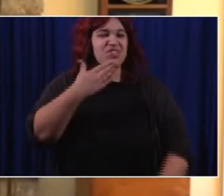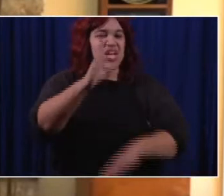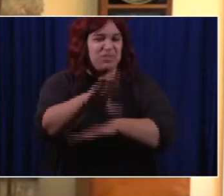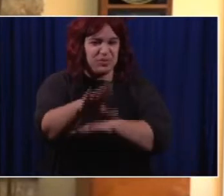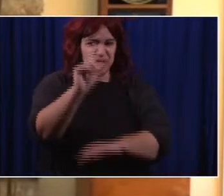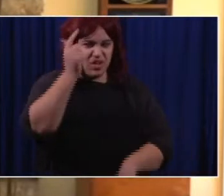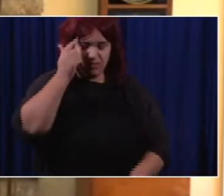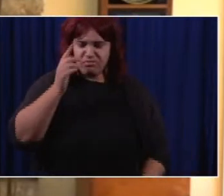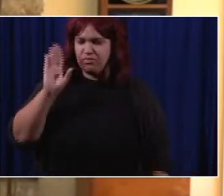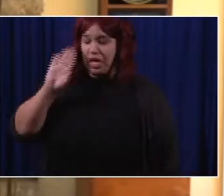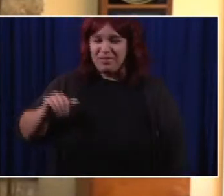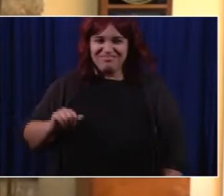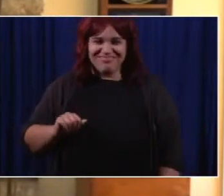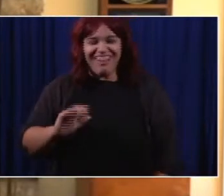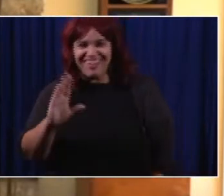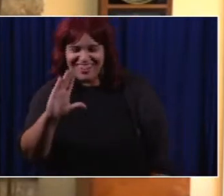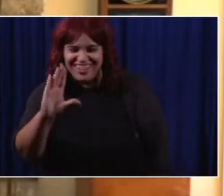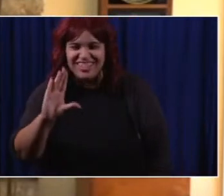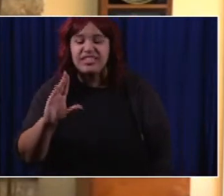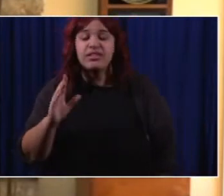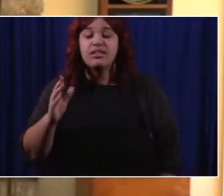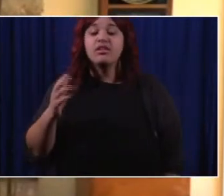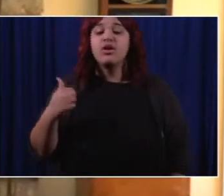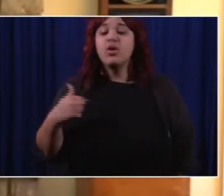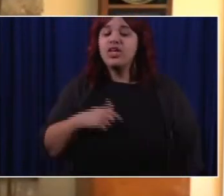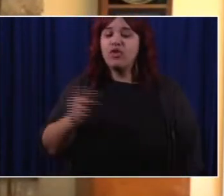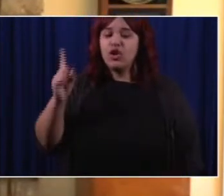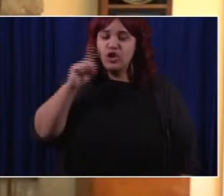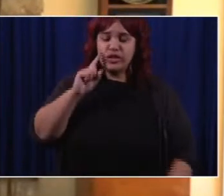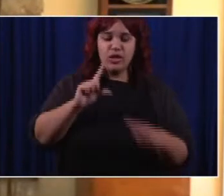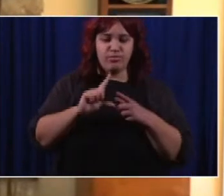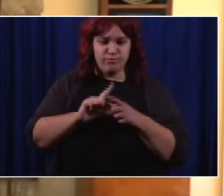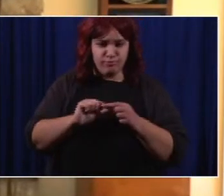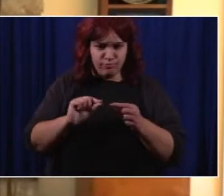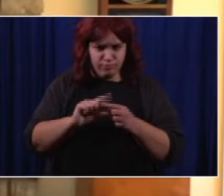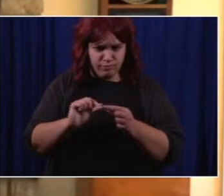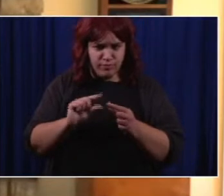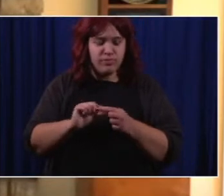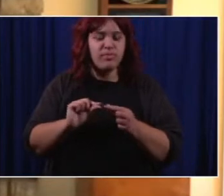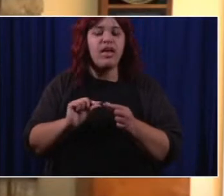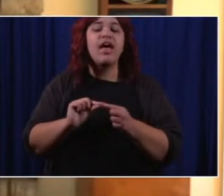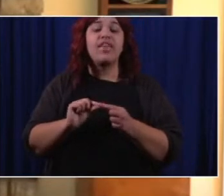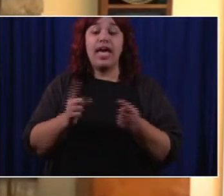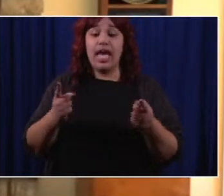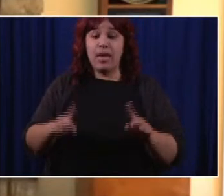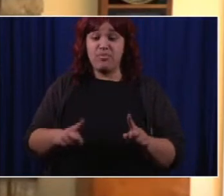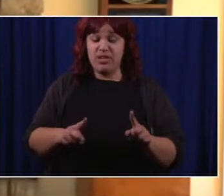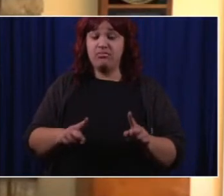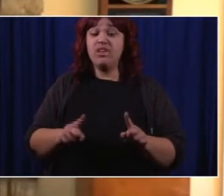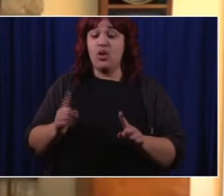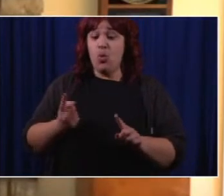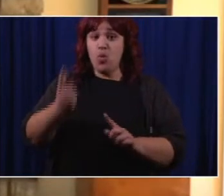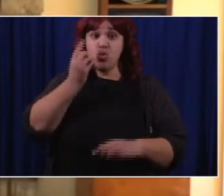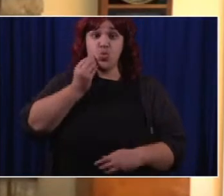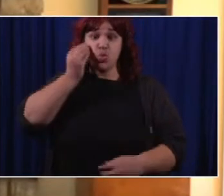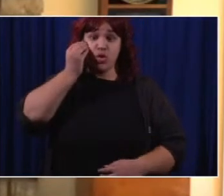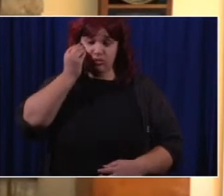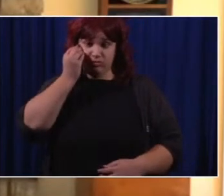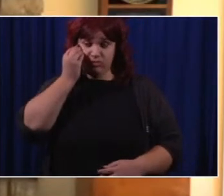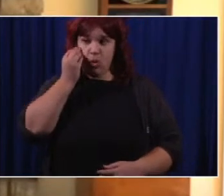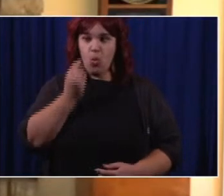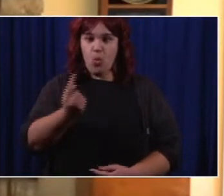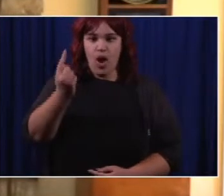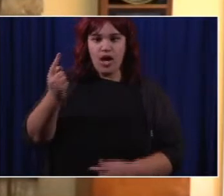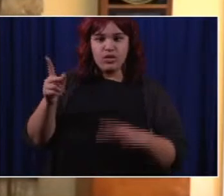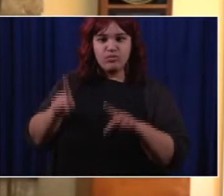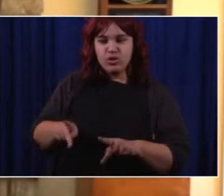been hearing cases of people who live with someone who's COVID positive. They're supposed to be quarantining, but they're not because they